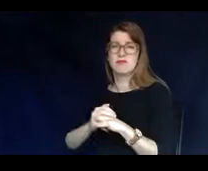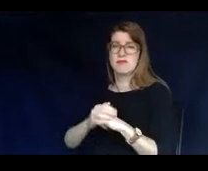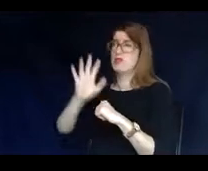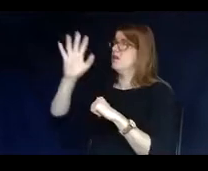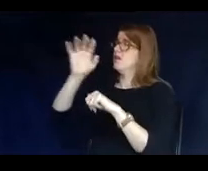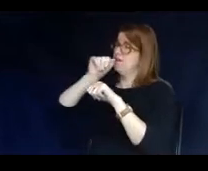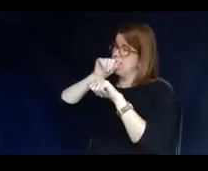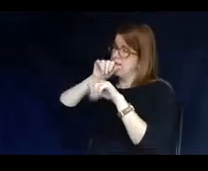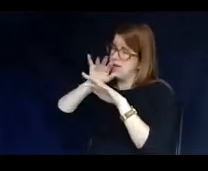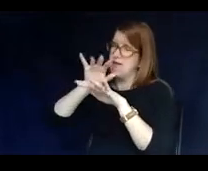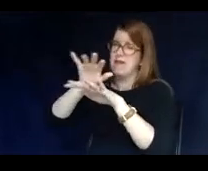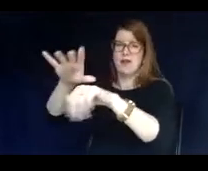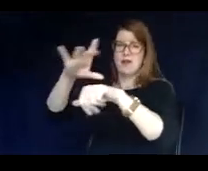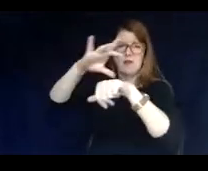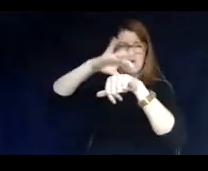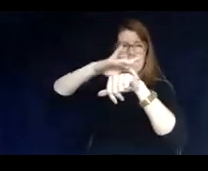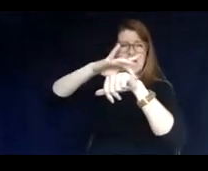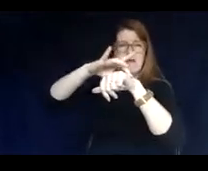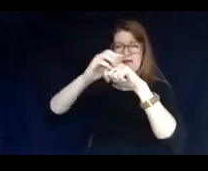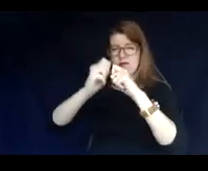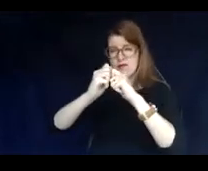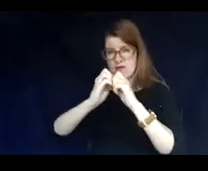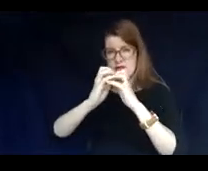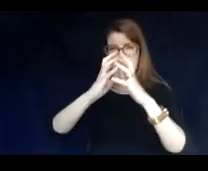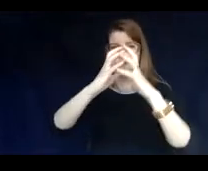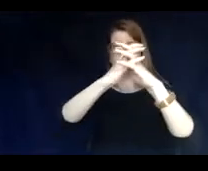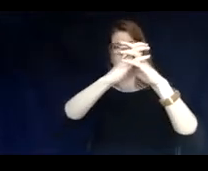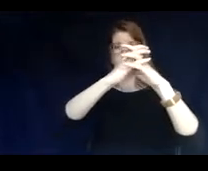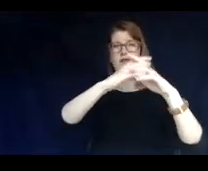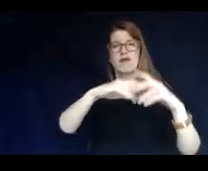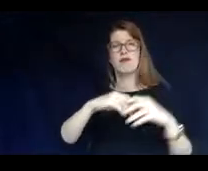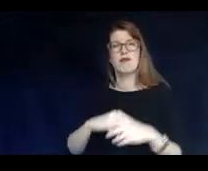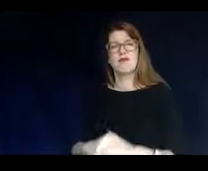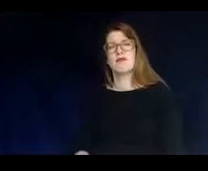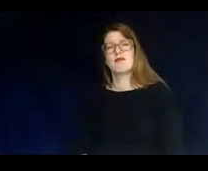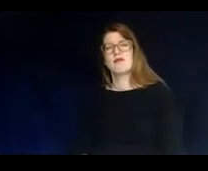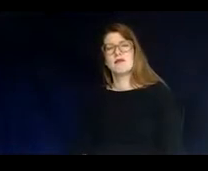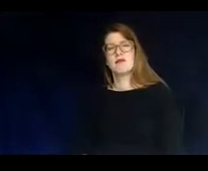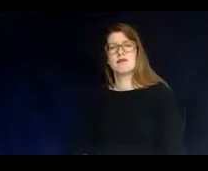The paper of your breath, the planets